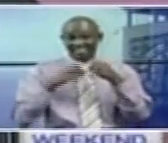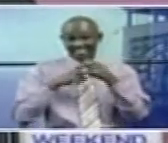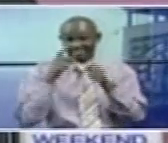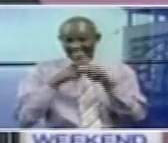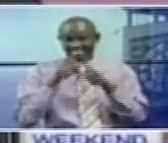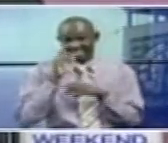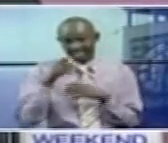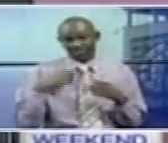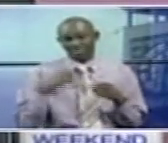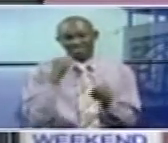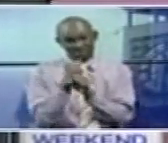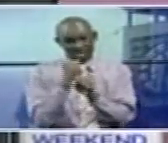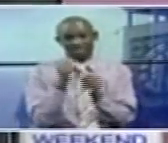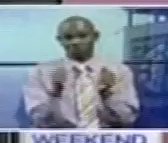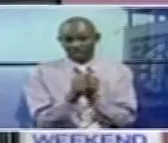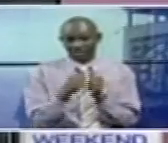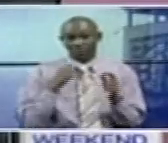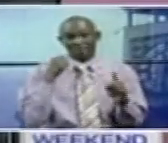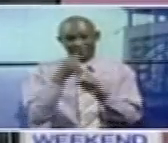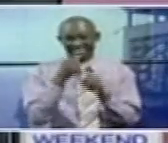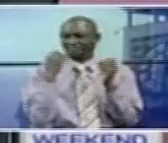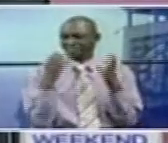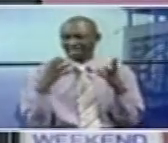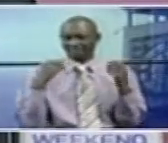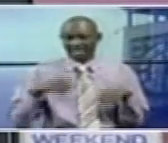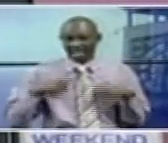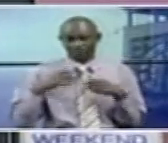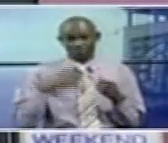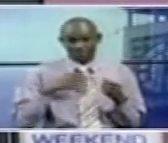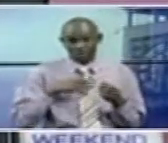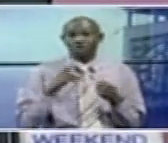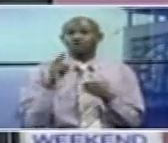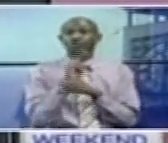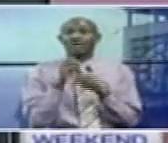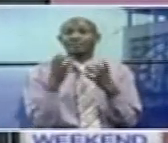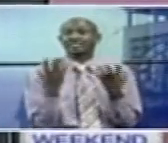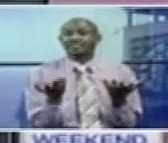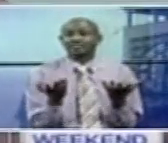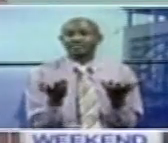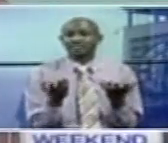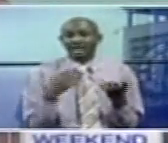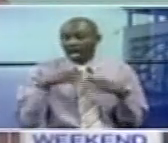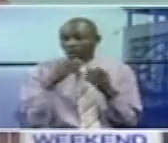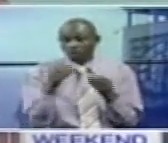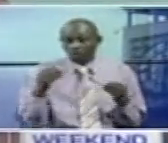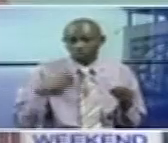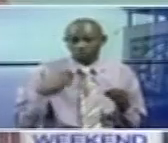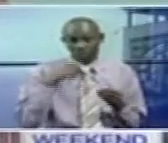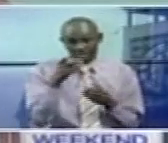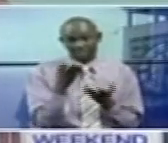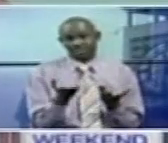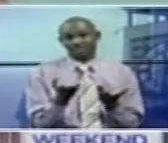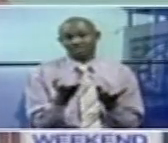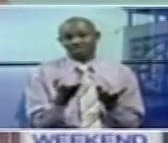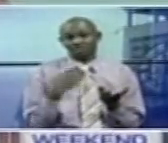a lot of deals to impact a large number of people. How much money will you need? And how long will it take for us to get this going?